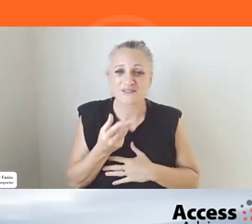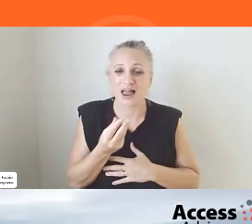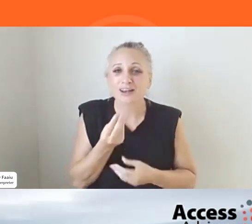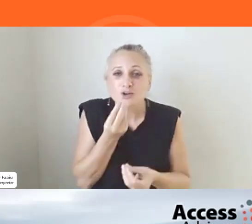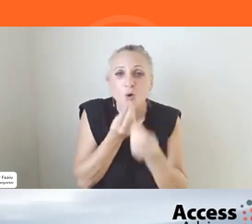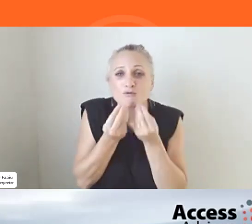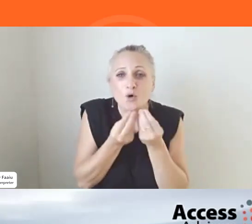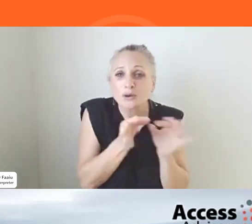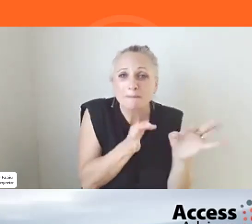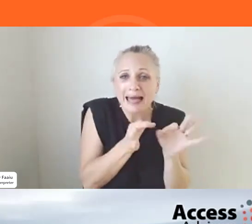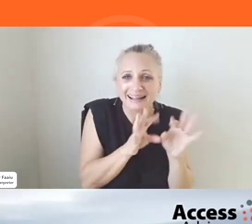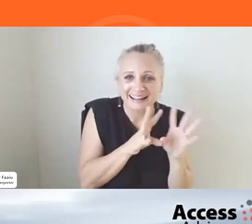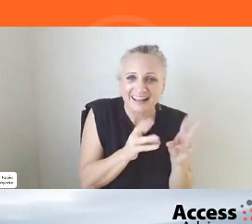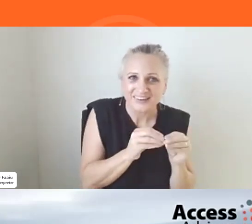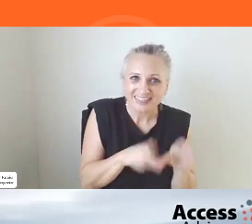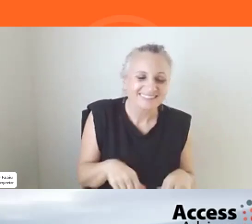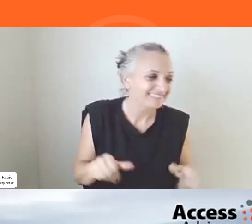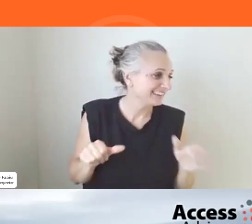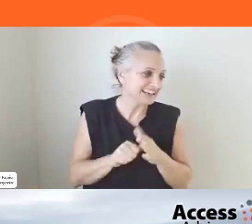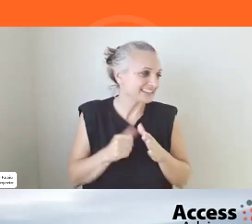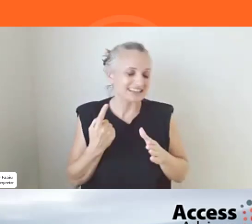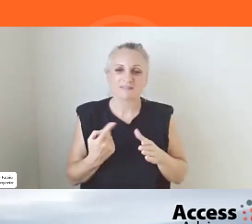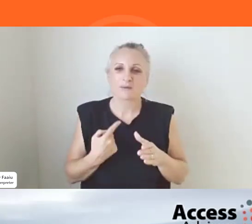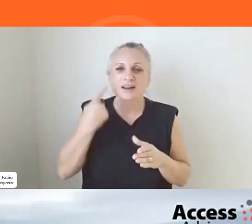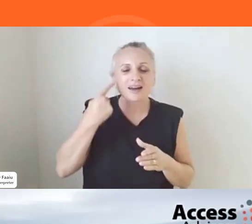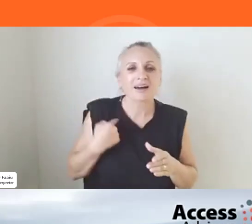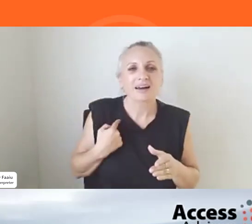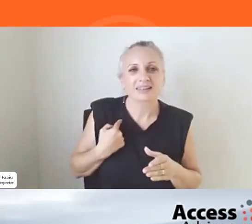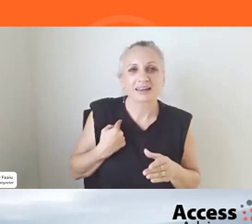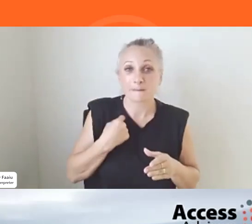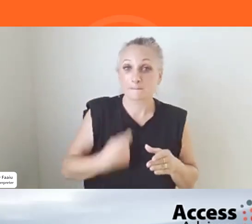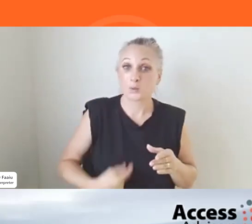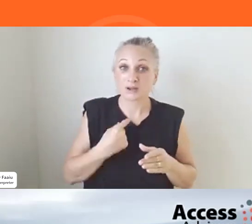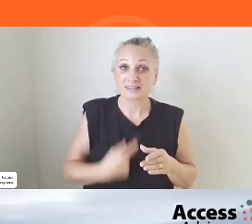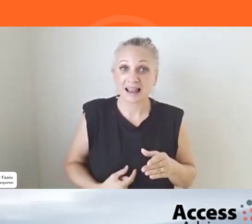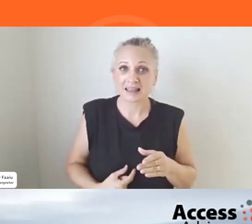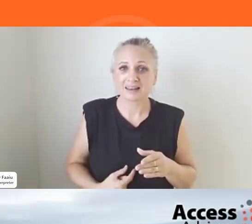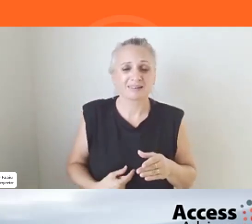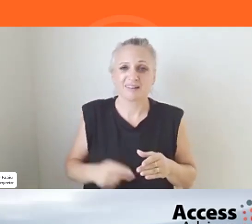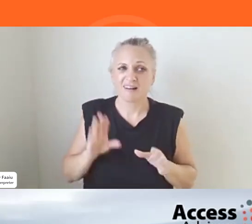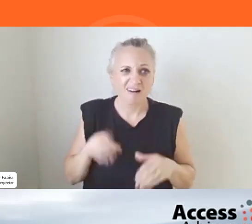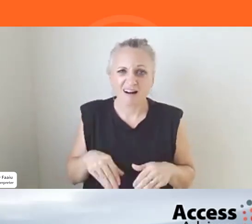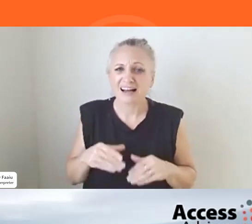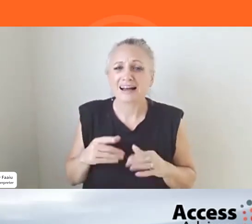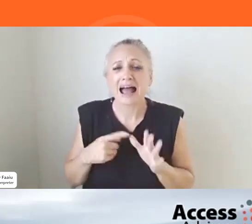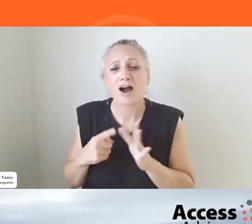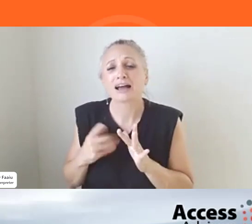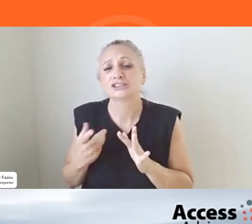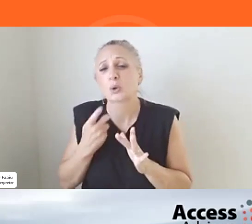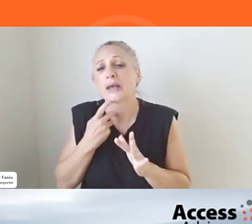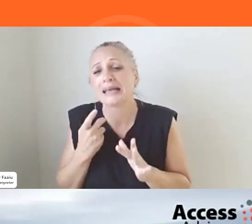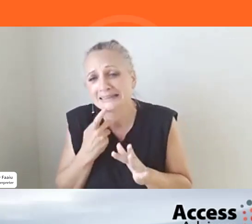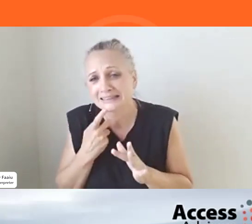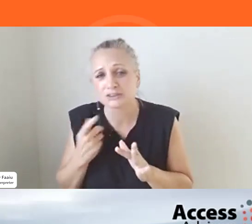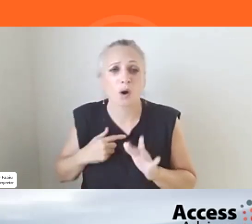So yeah, it's a tough one. I mean, personally, I do go with convenience sometimes, and then other times I have,